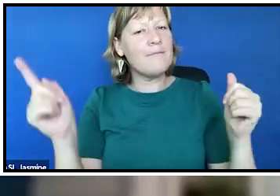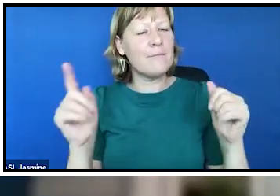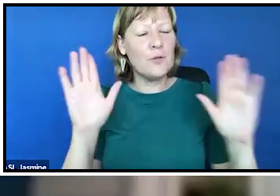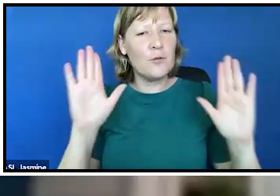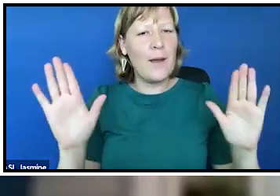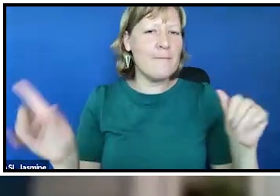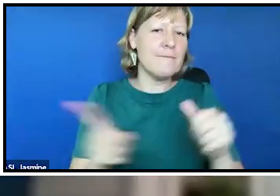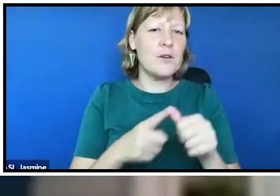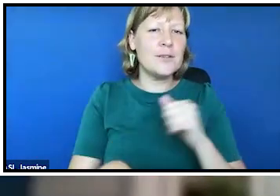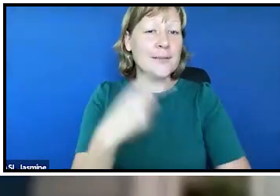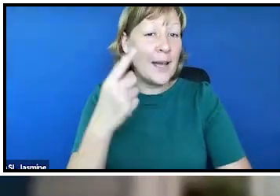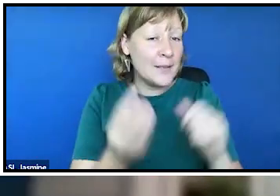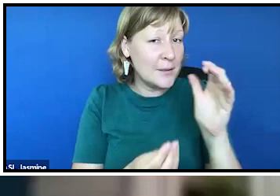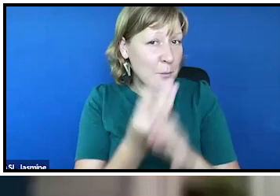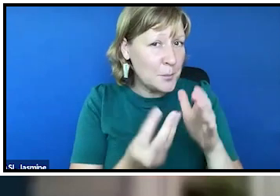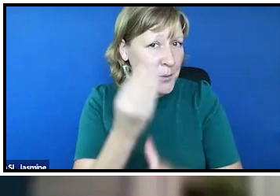spring tomorrow.